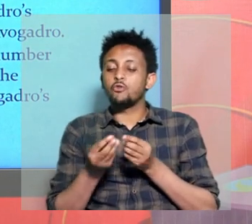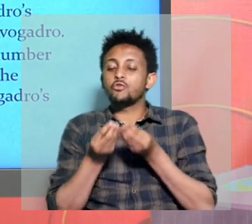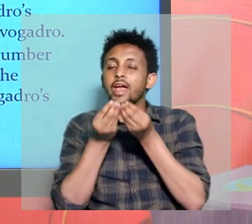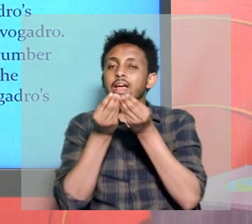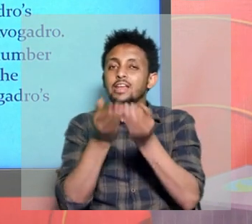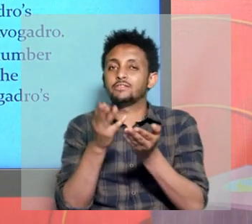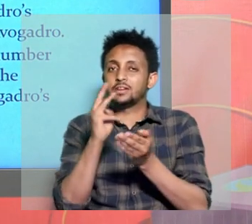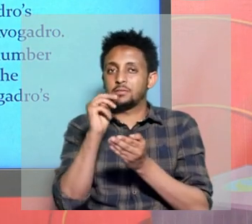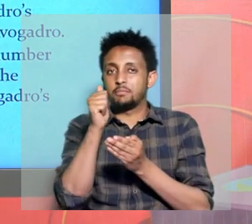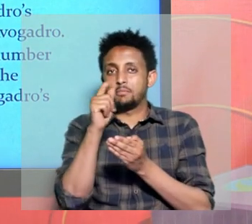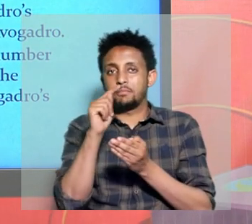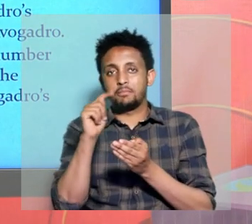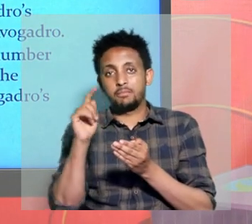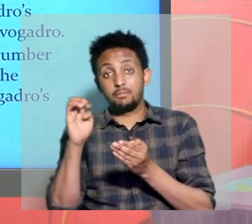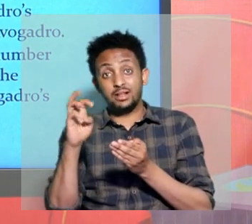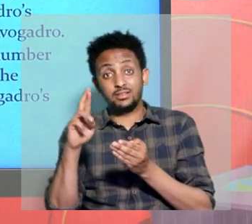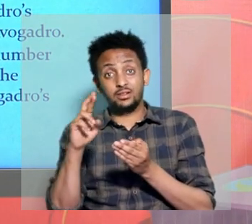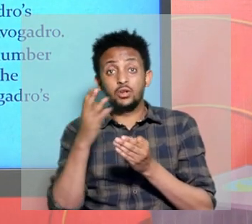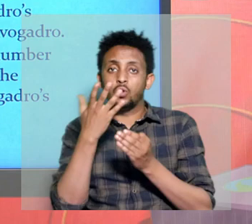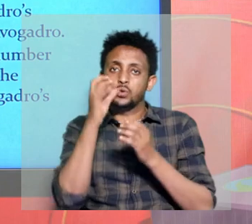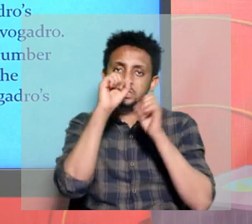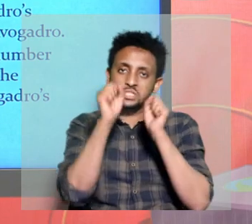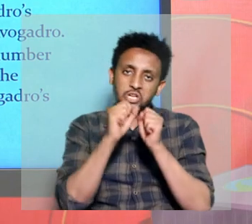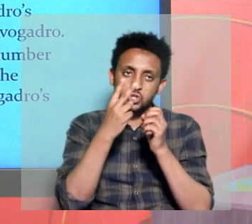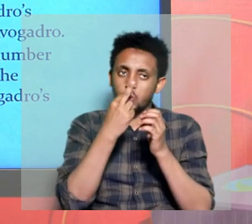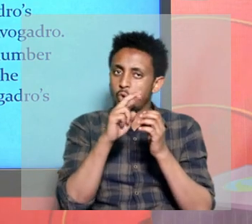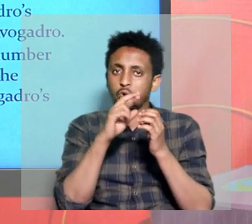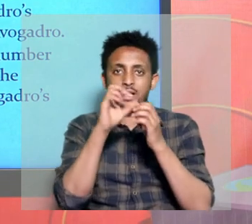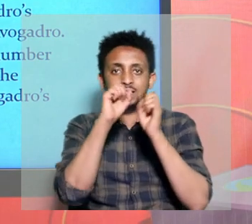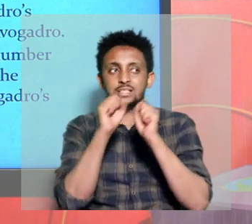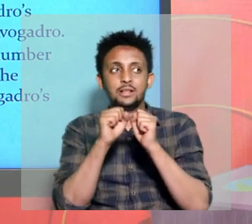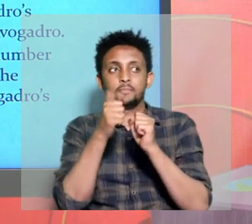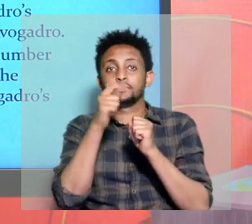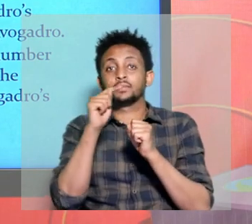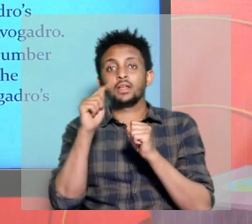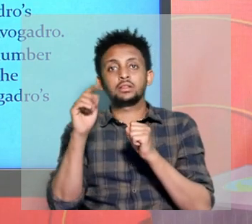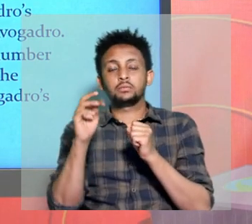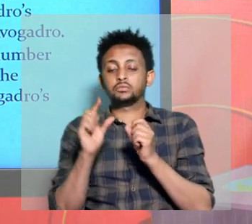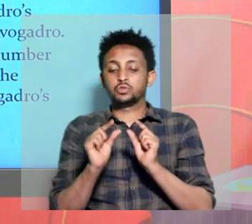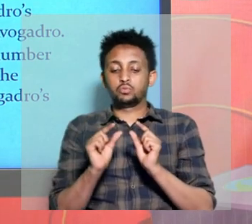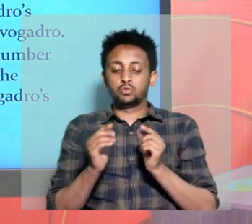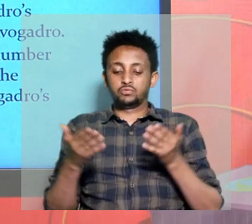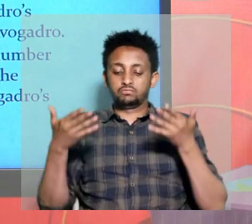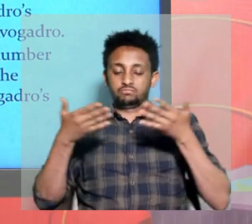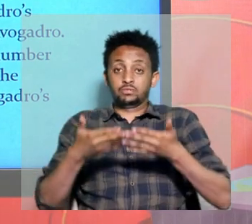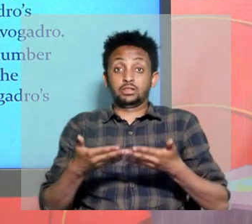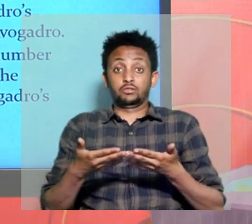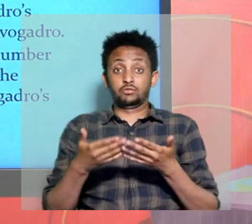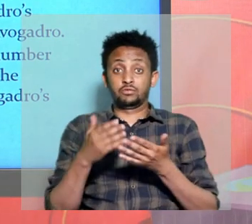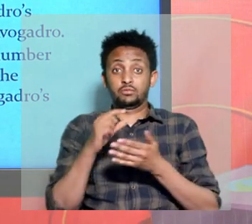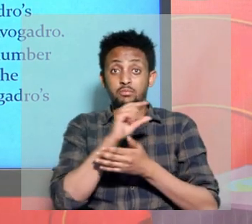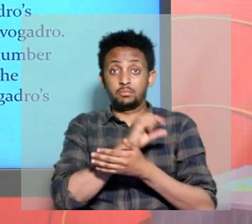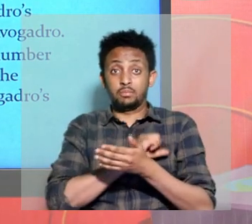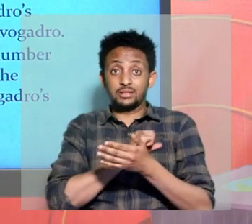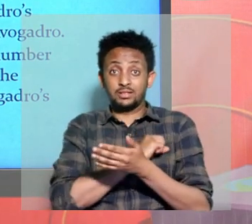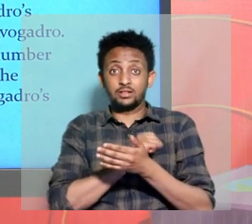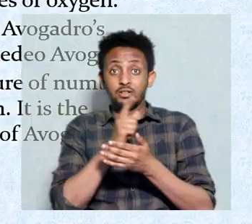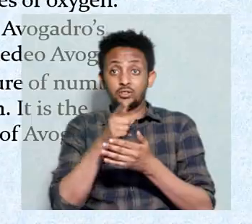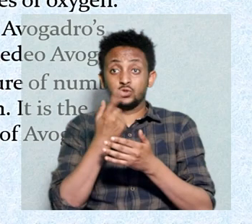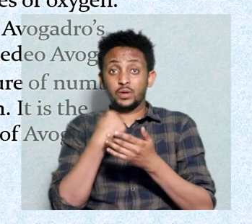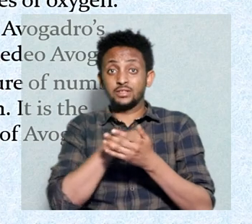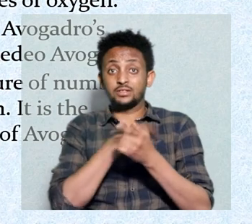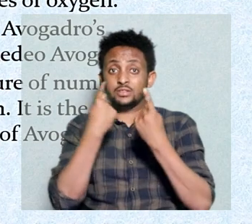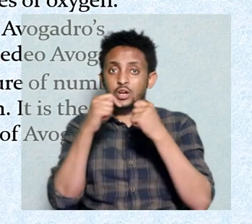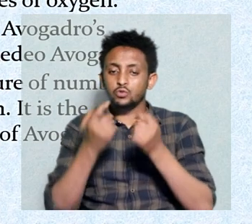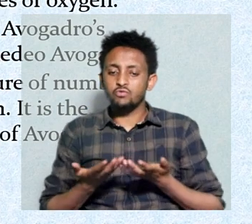given matter or a structure or a system. So atoms are the smallest entity of a particle. And therefore, when you are